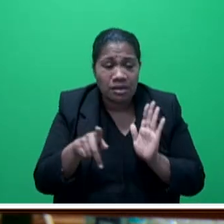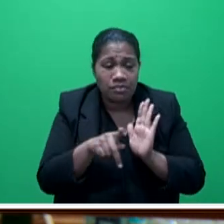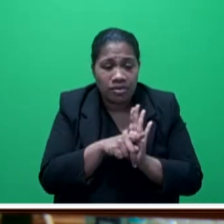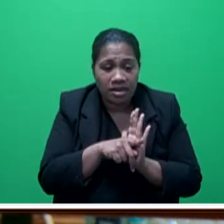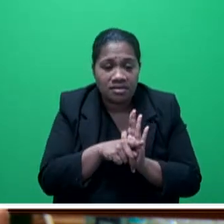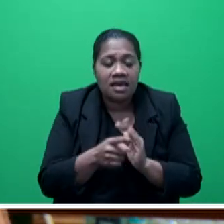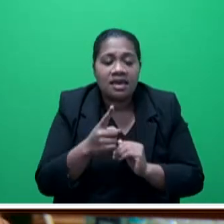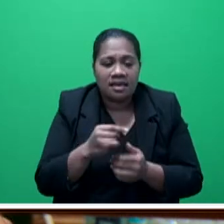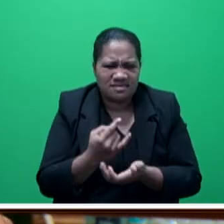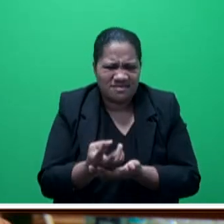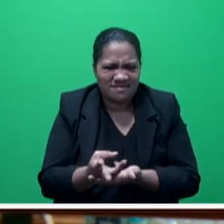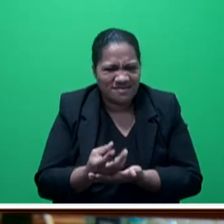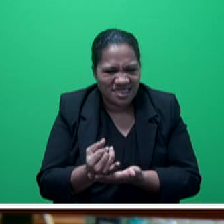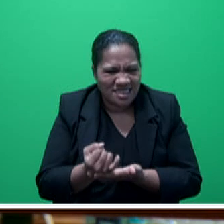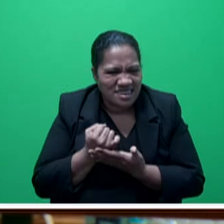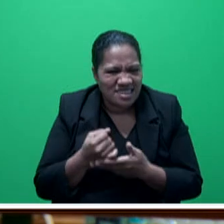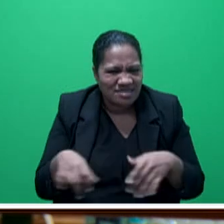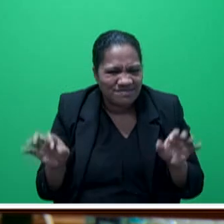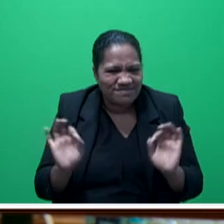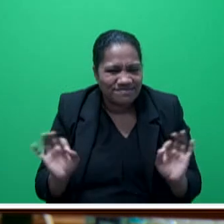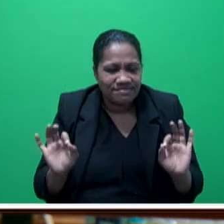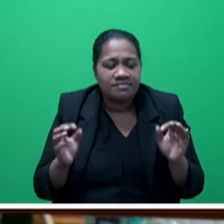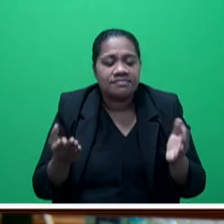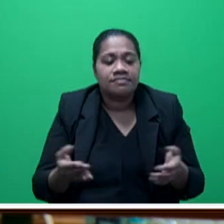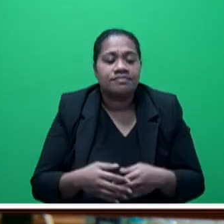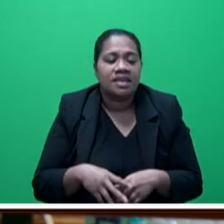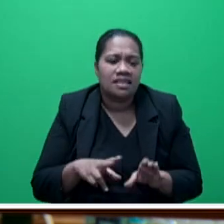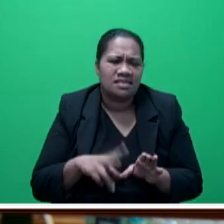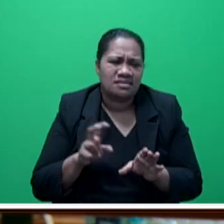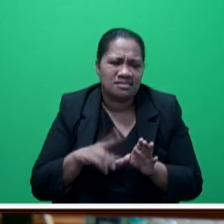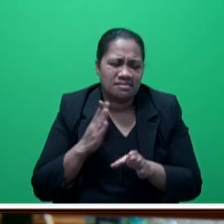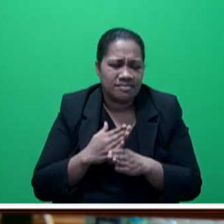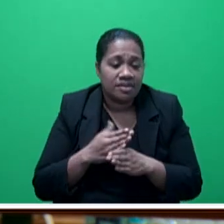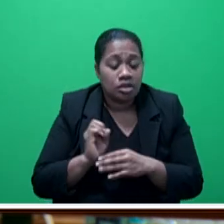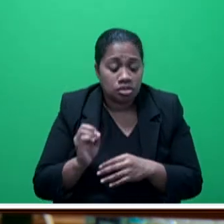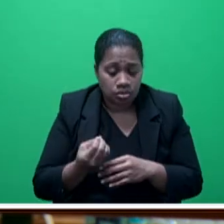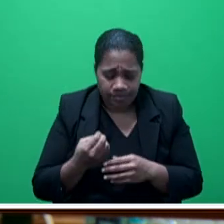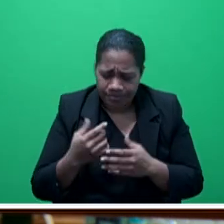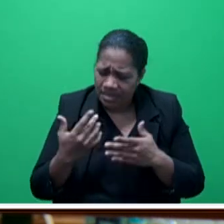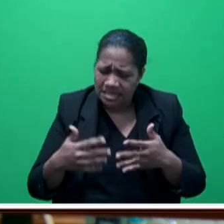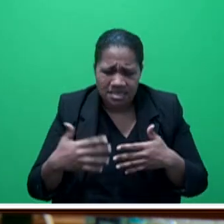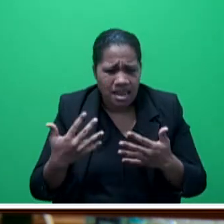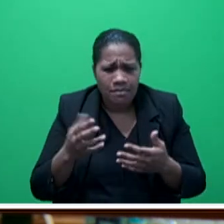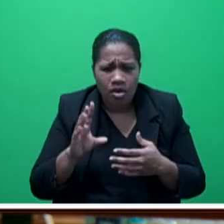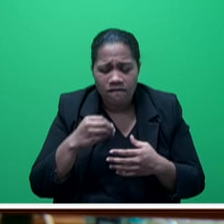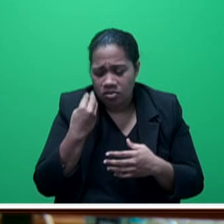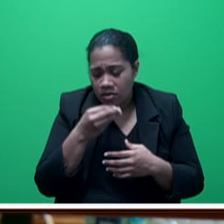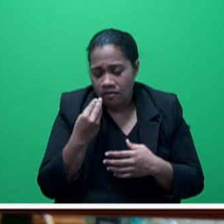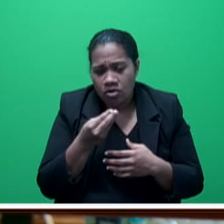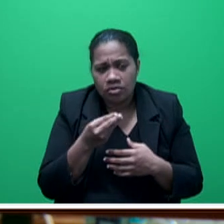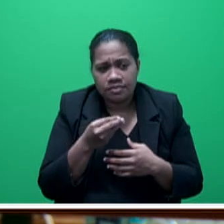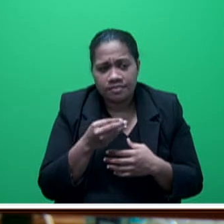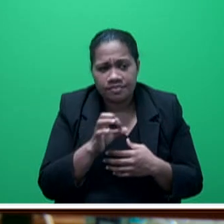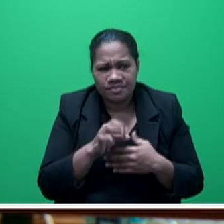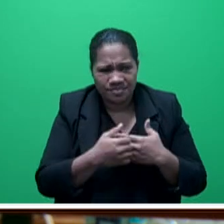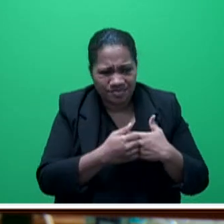losses. Honorable Speaker said UNOCHA has predicted that the number of acutely food insecure people in the world